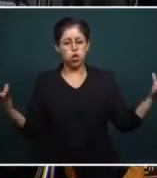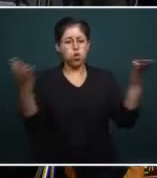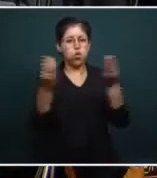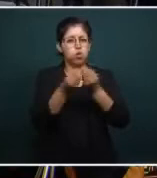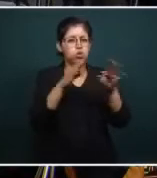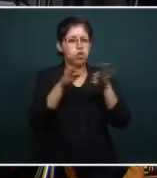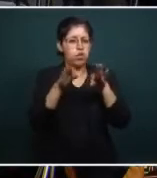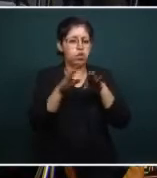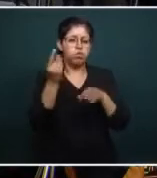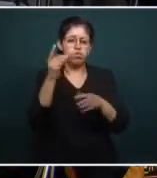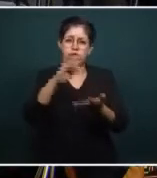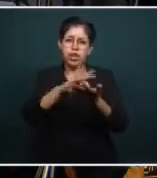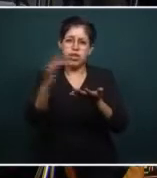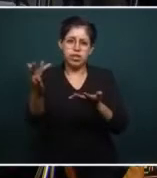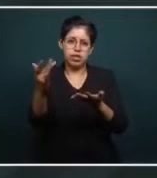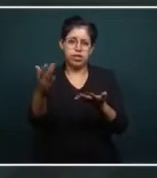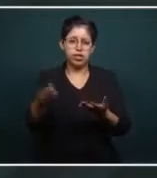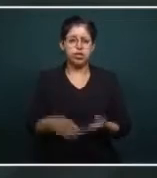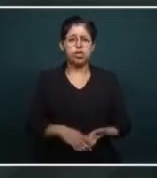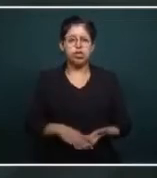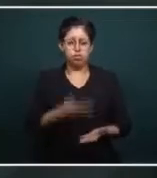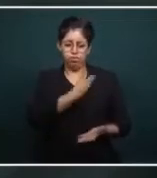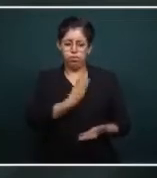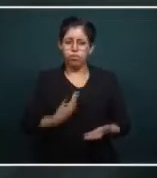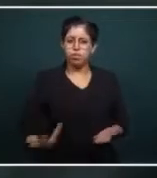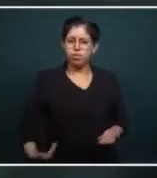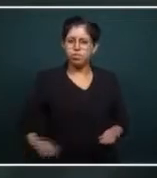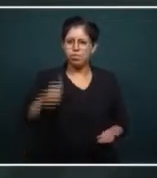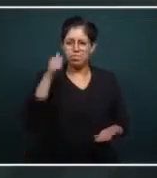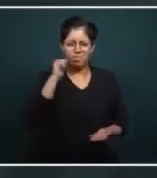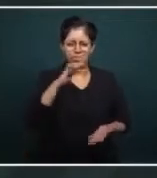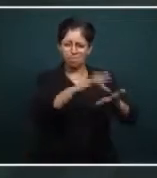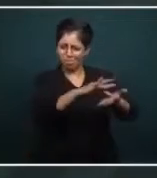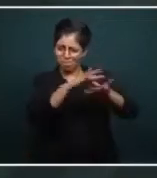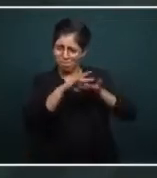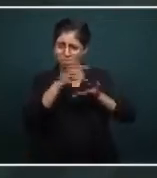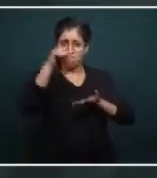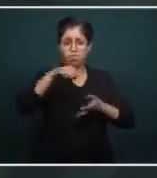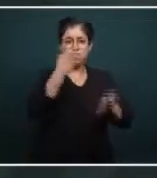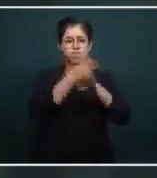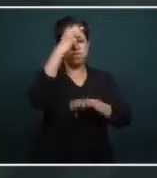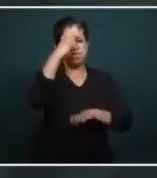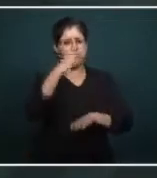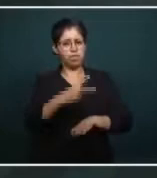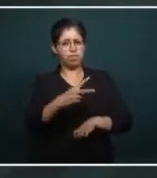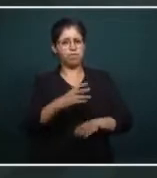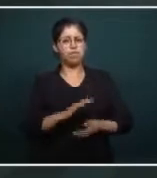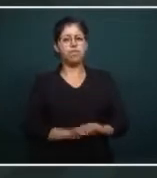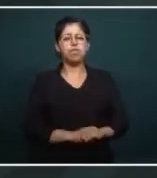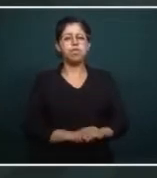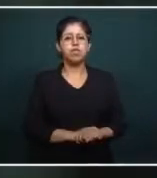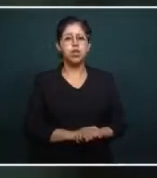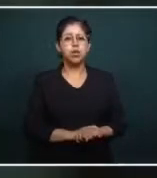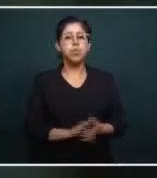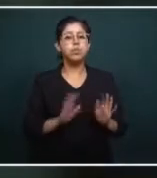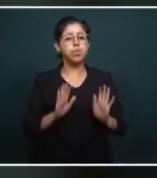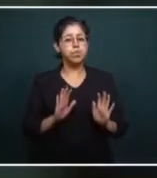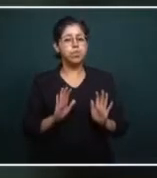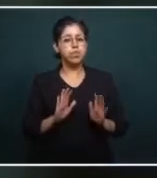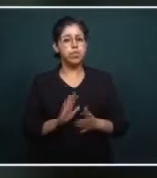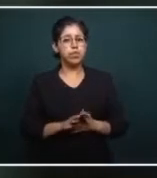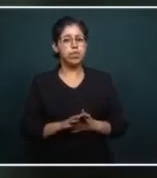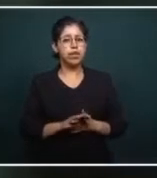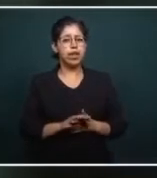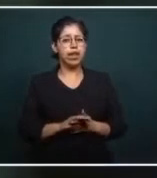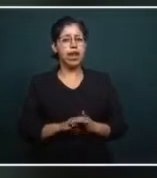And thanks to the coordination of the federal units, and we appreciate the support